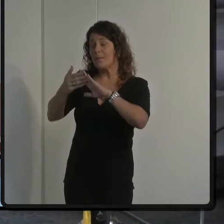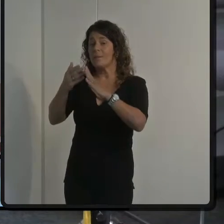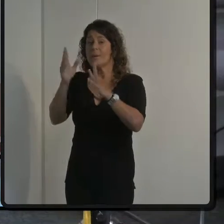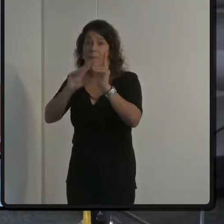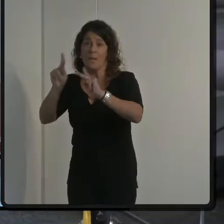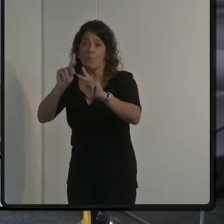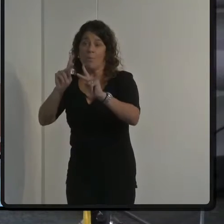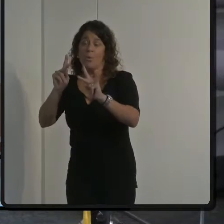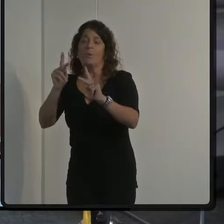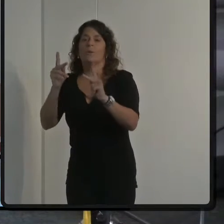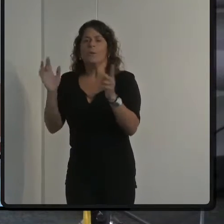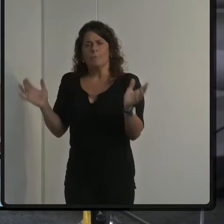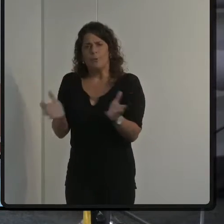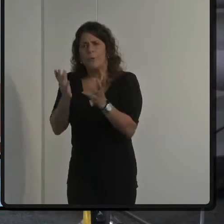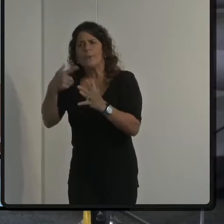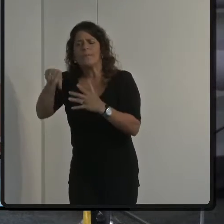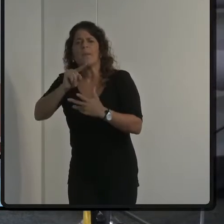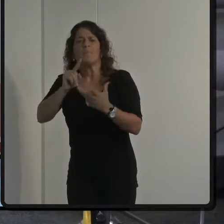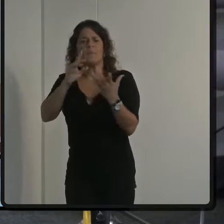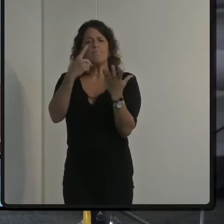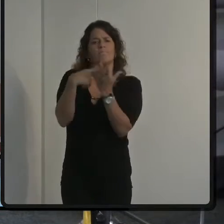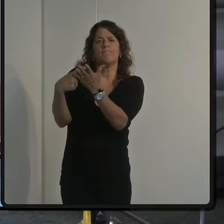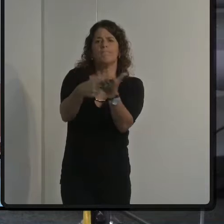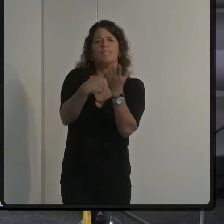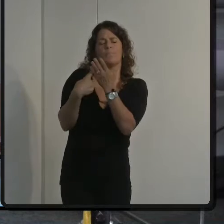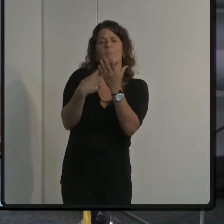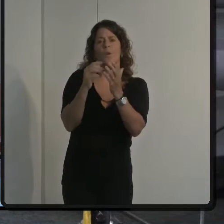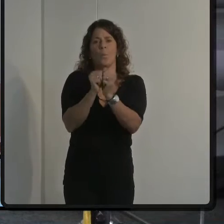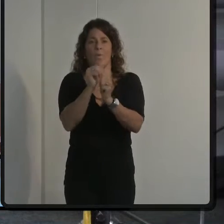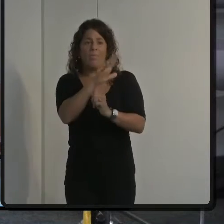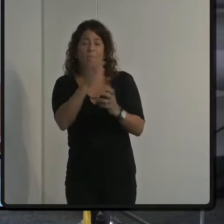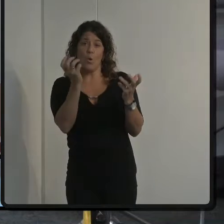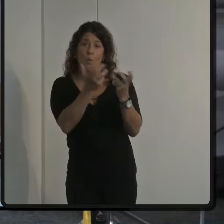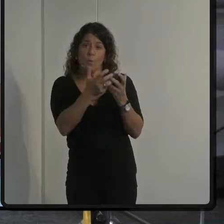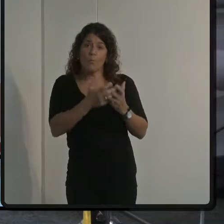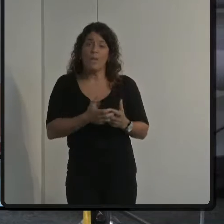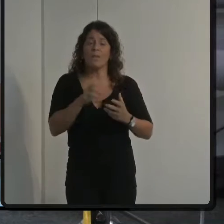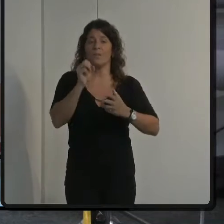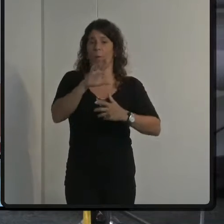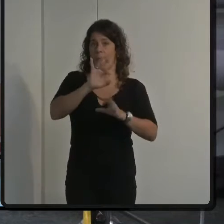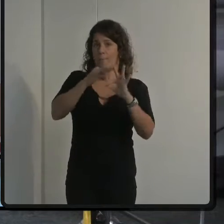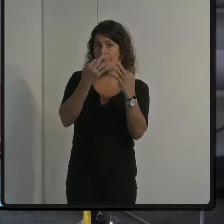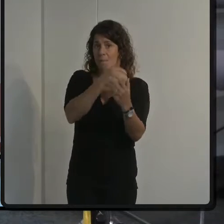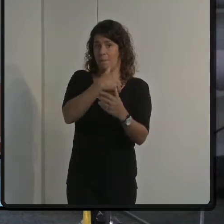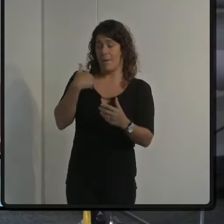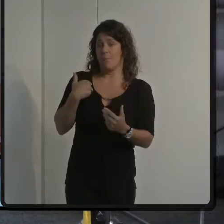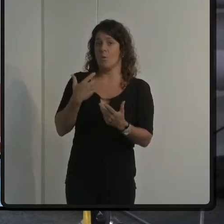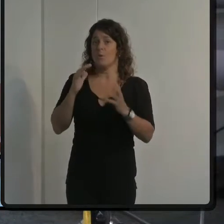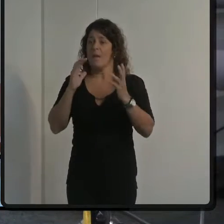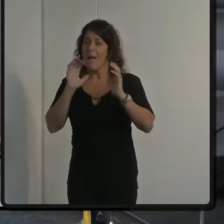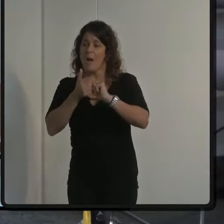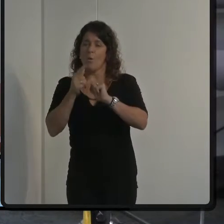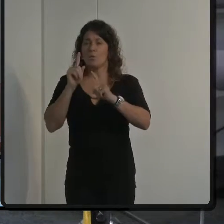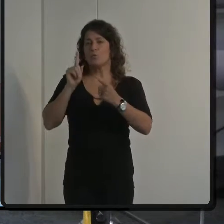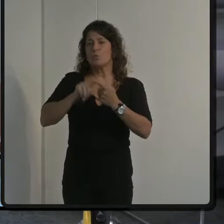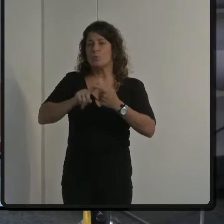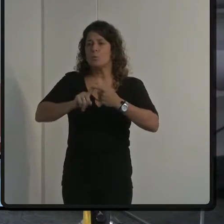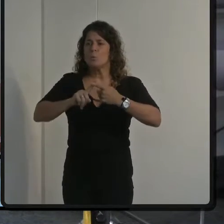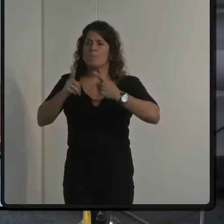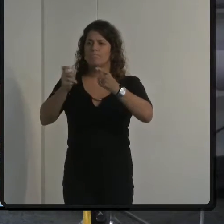roommates about how they can keep their household safe and what they will do if someone they live with starts to feel